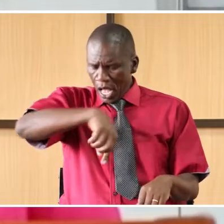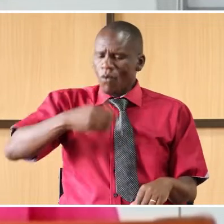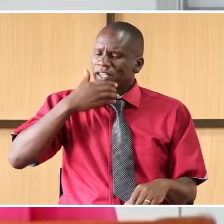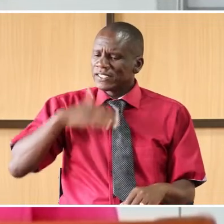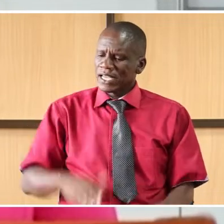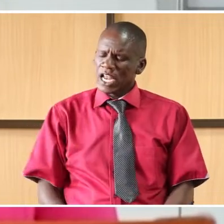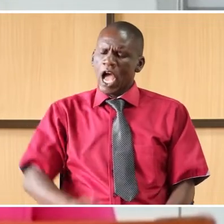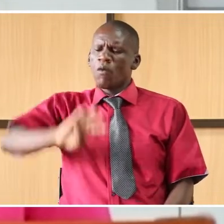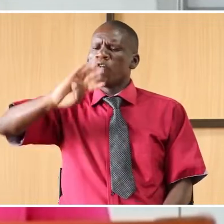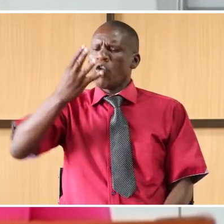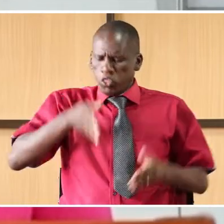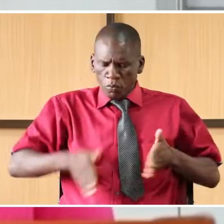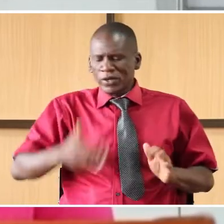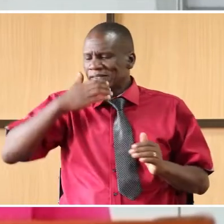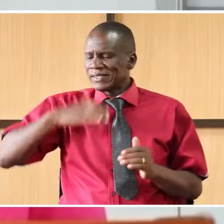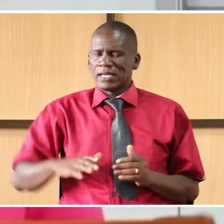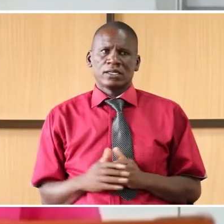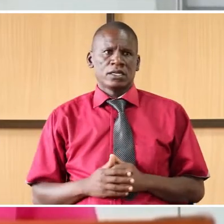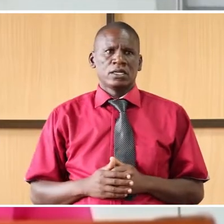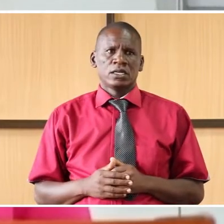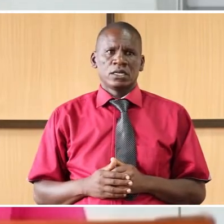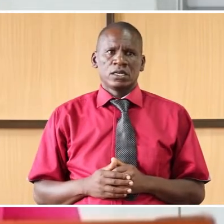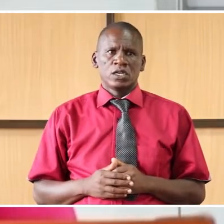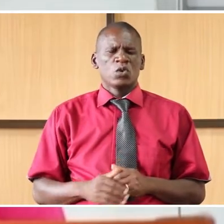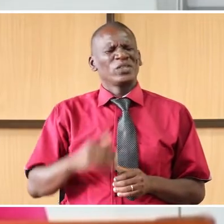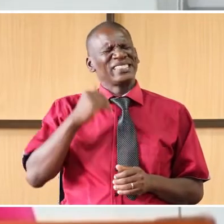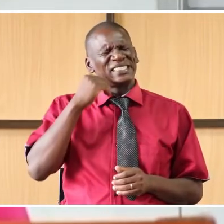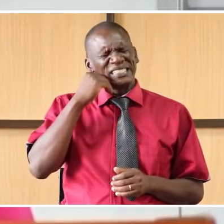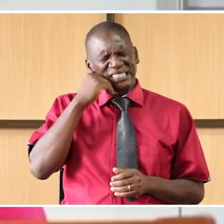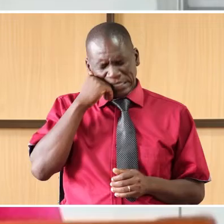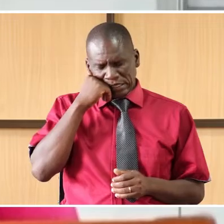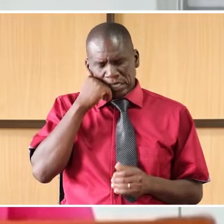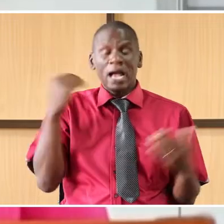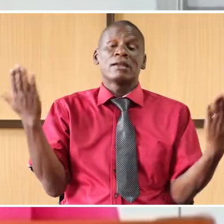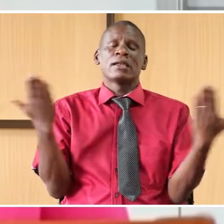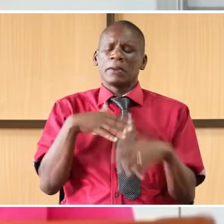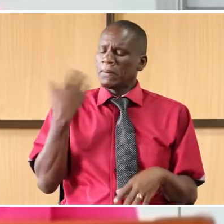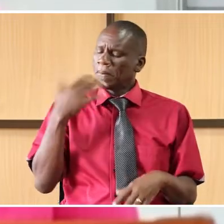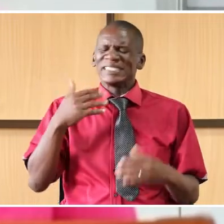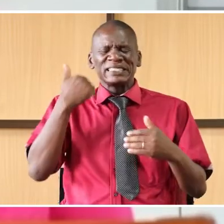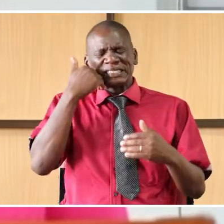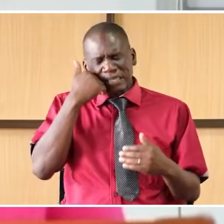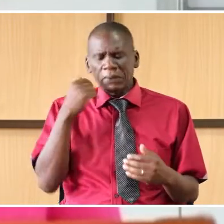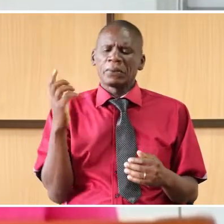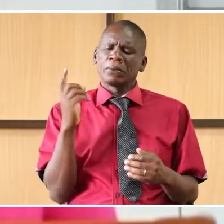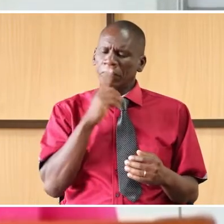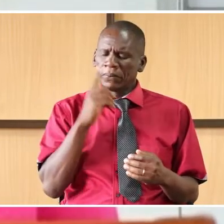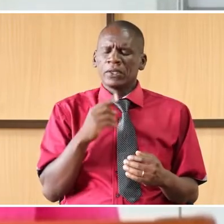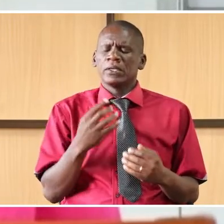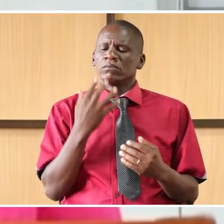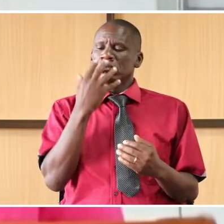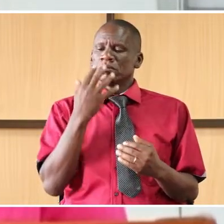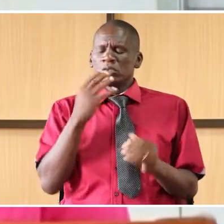our fourthborn child, he fell sick at night, very sick. He ran out of